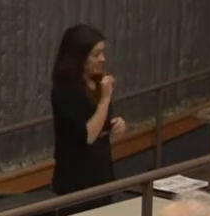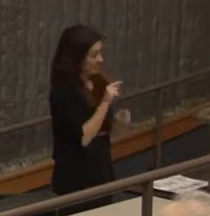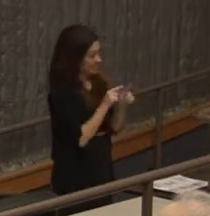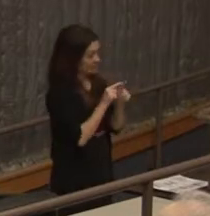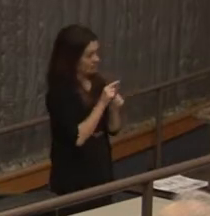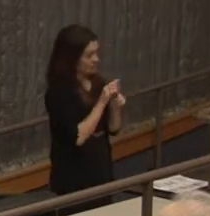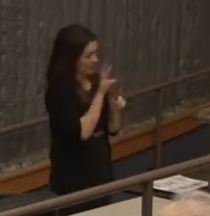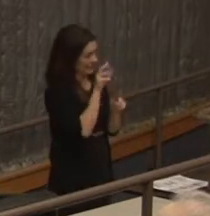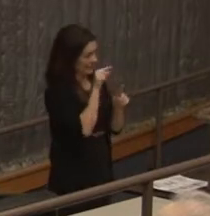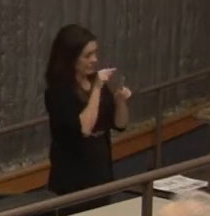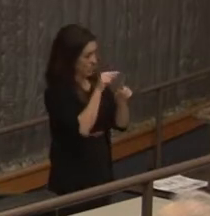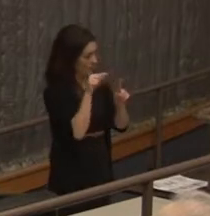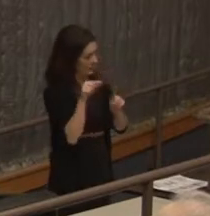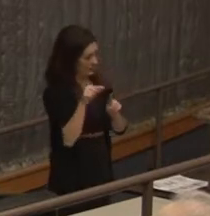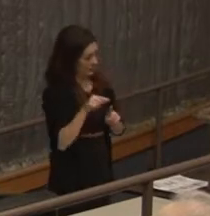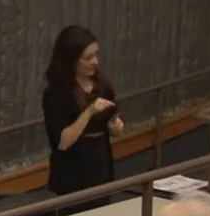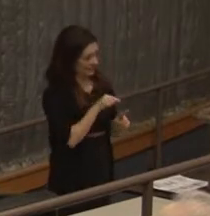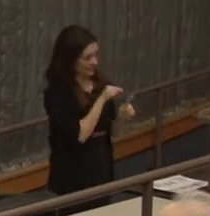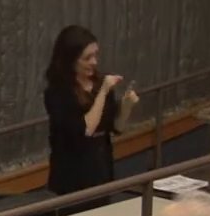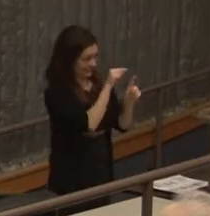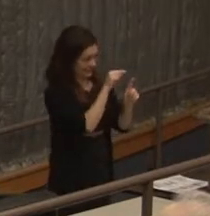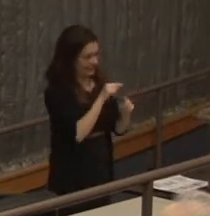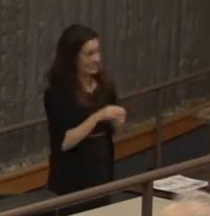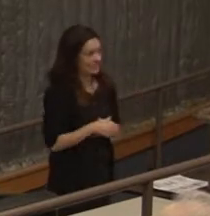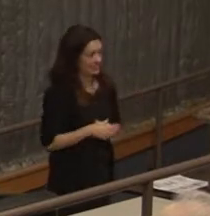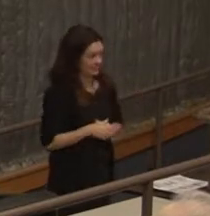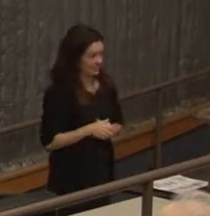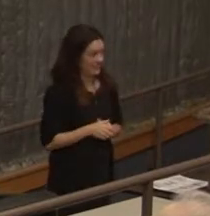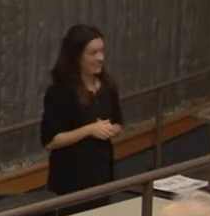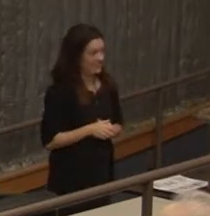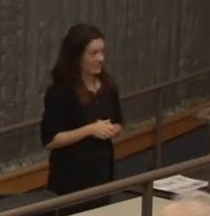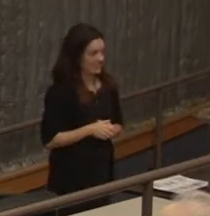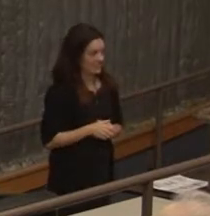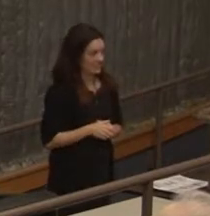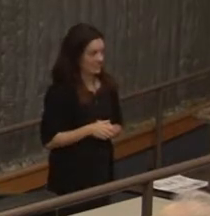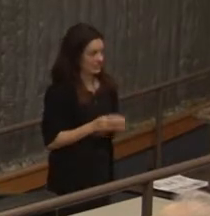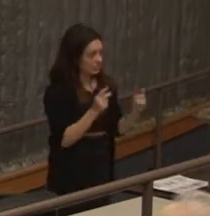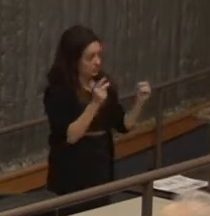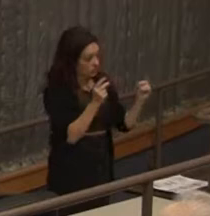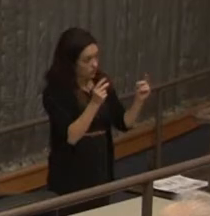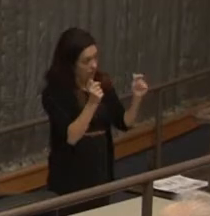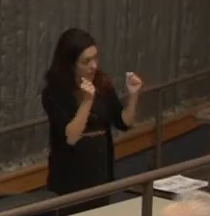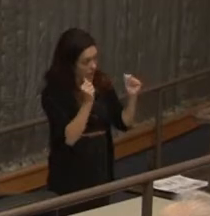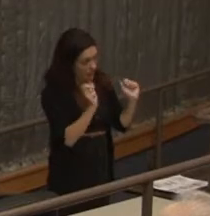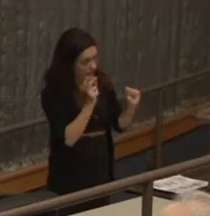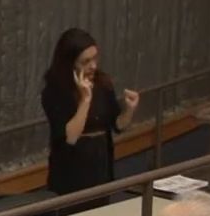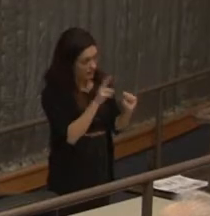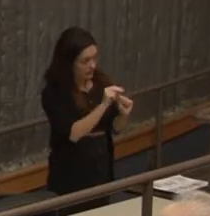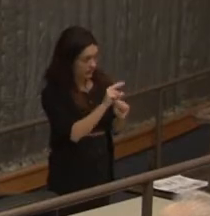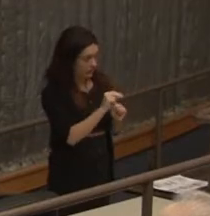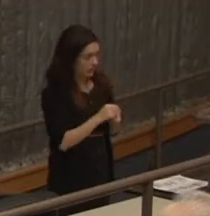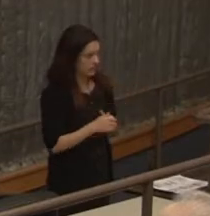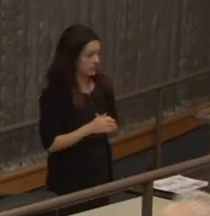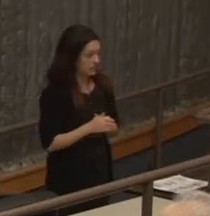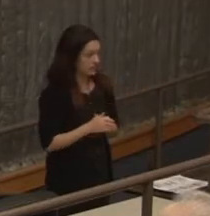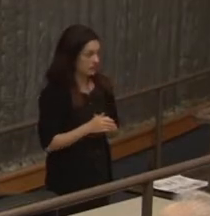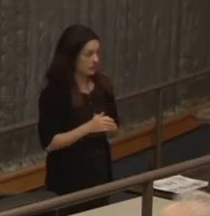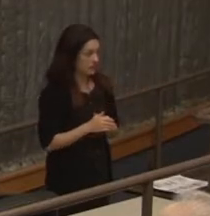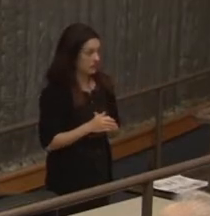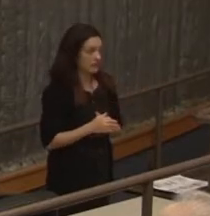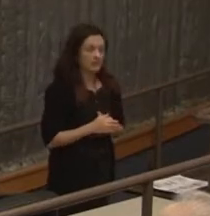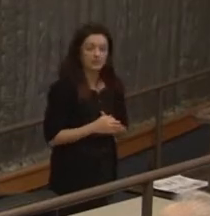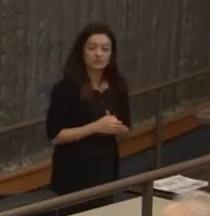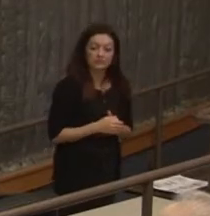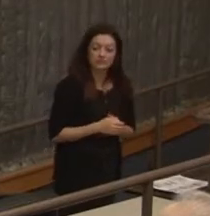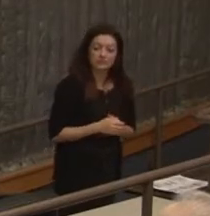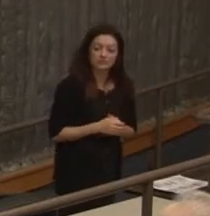you can see it, but there are 6 points to it. You don't see that immediately, but what's buried under there